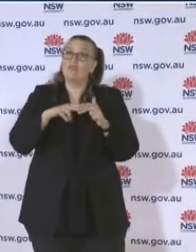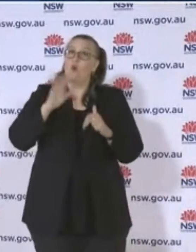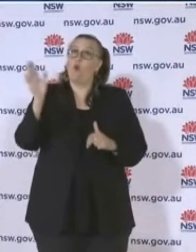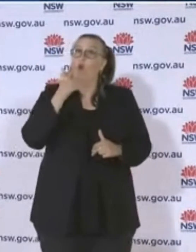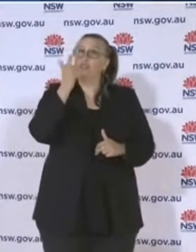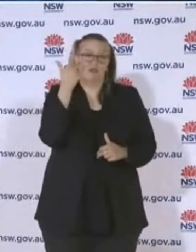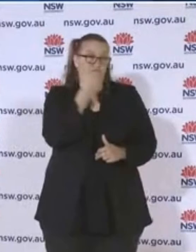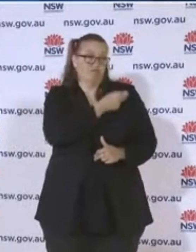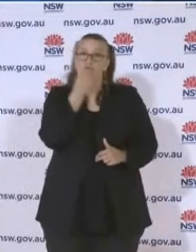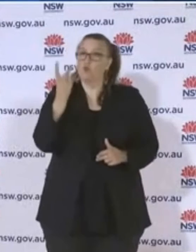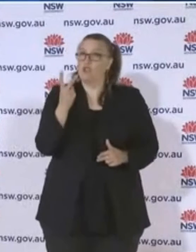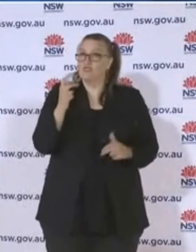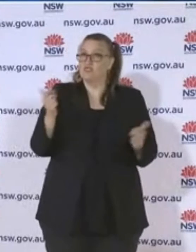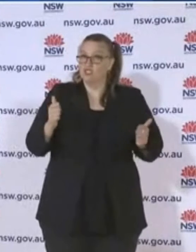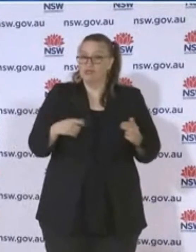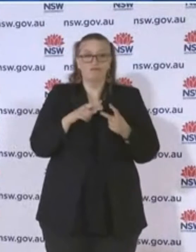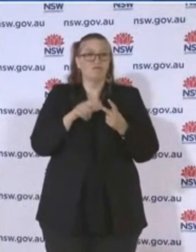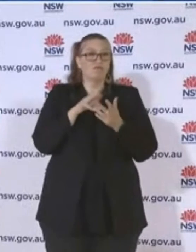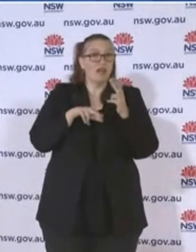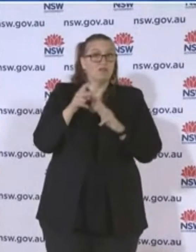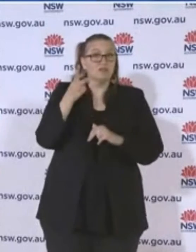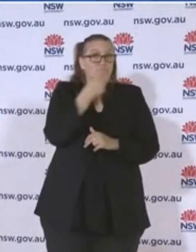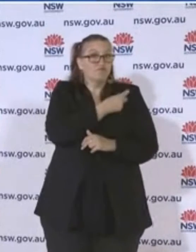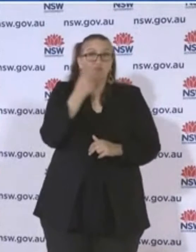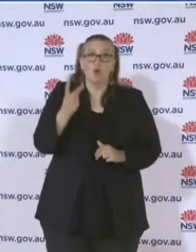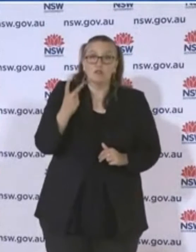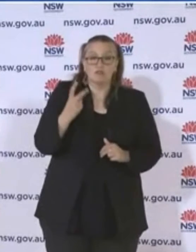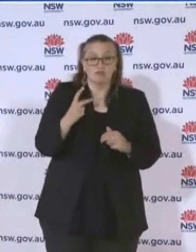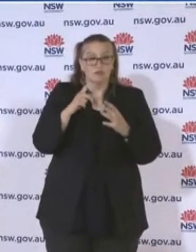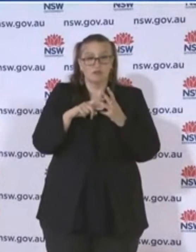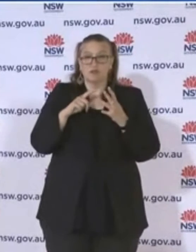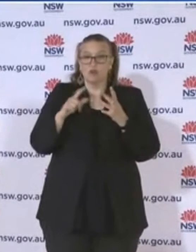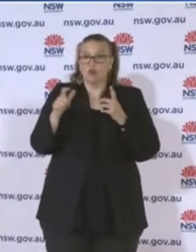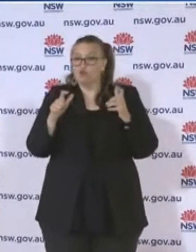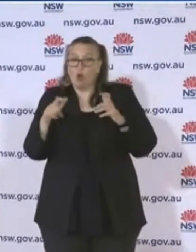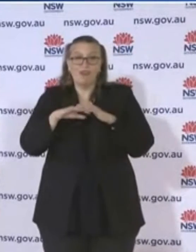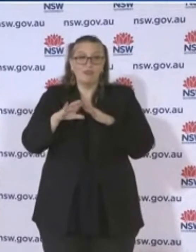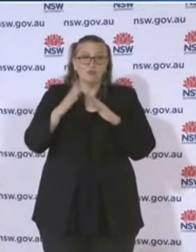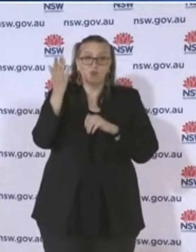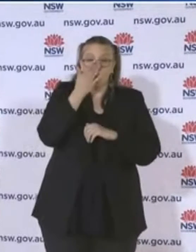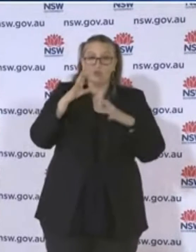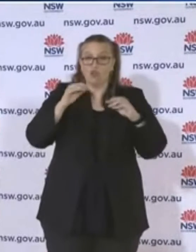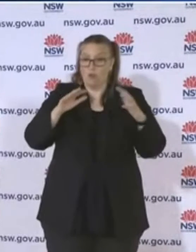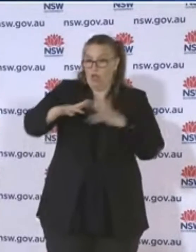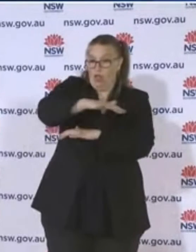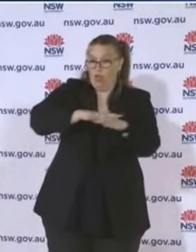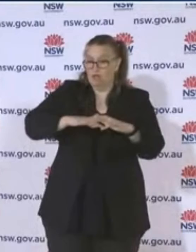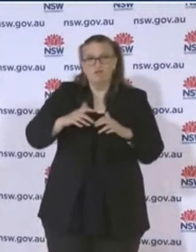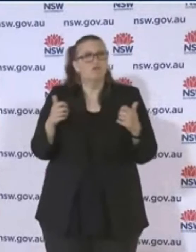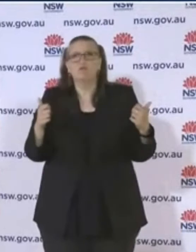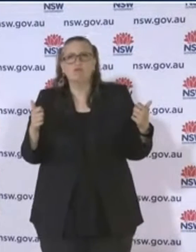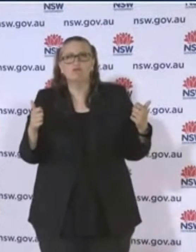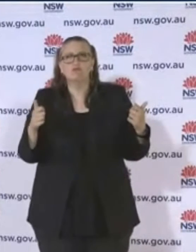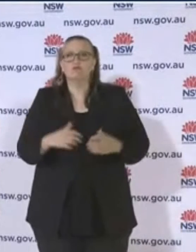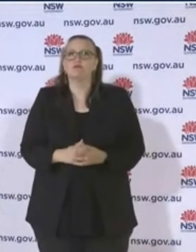vaccinated, schools are a very controlled, safe environment, of course we'll take the advice from health. What we don't want to see is schools